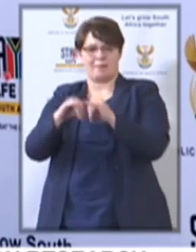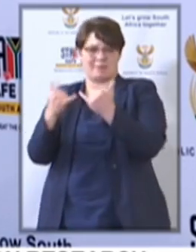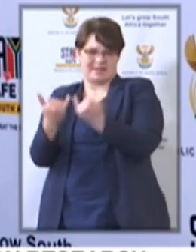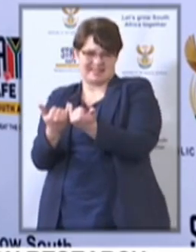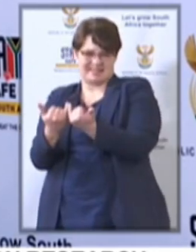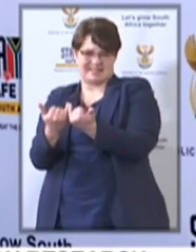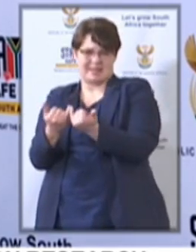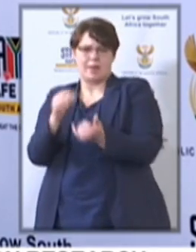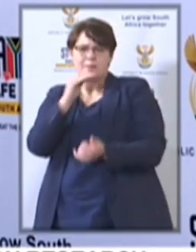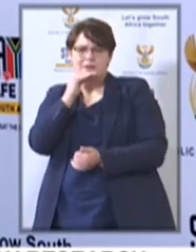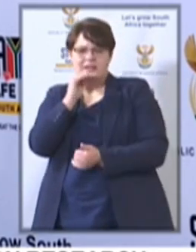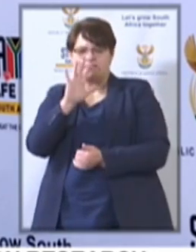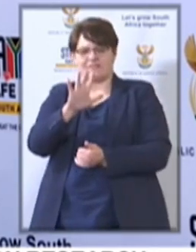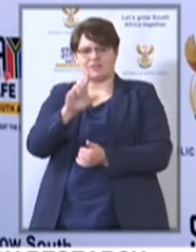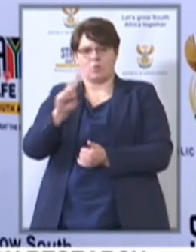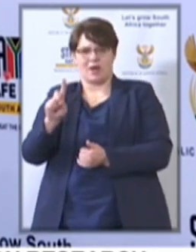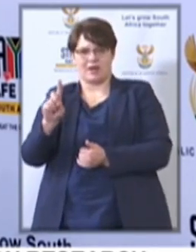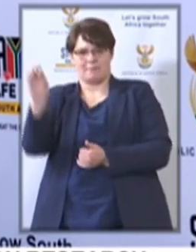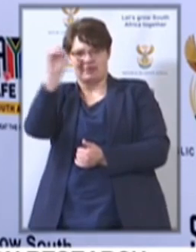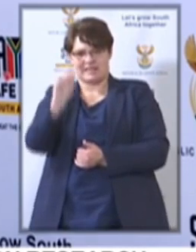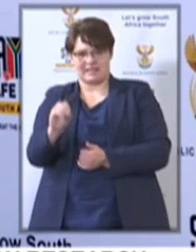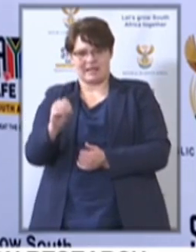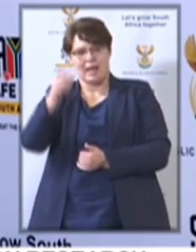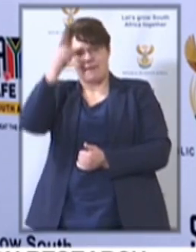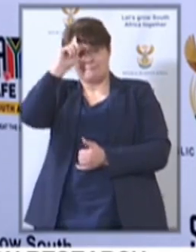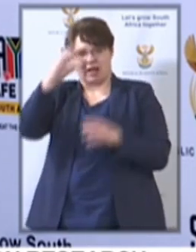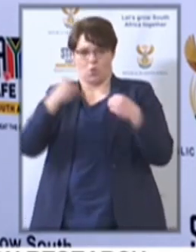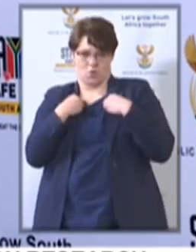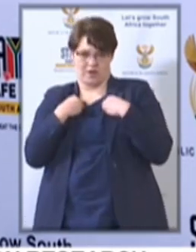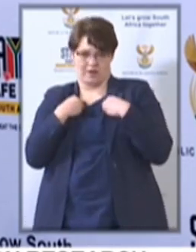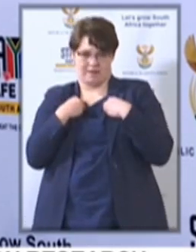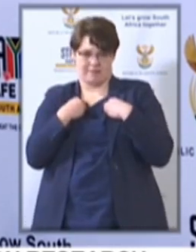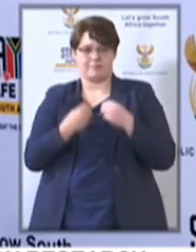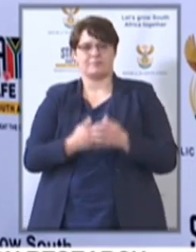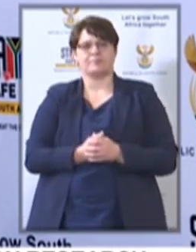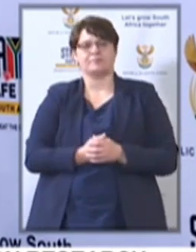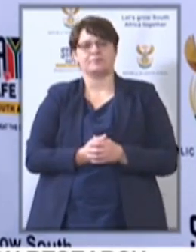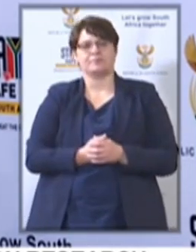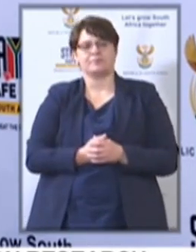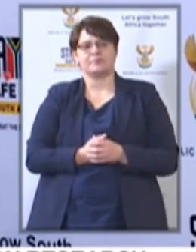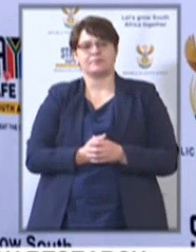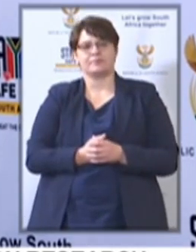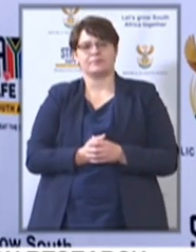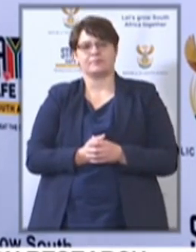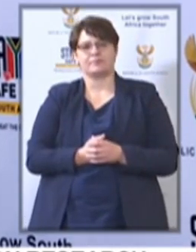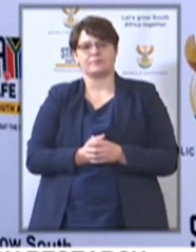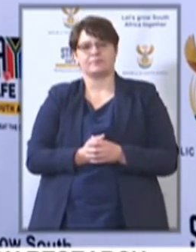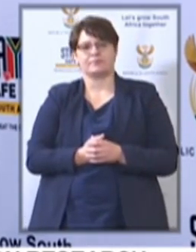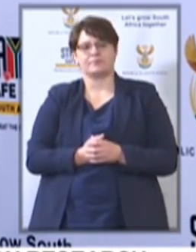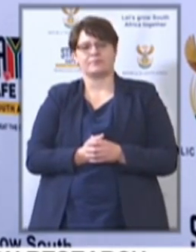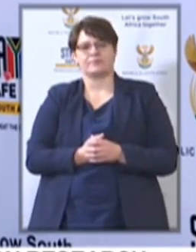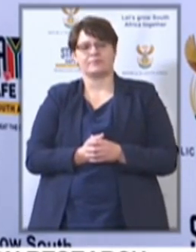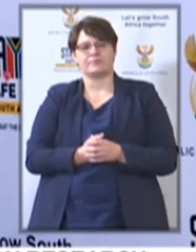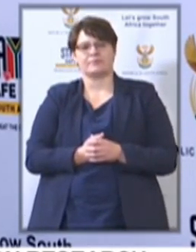is at least 51% black-owned. On this,